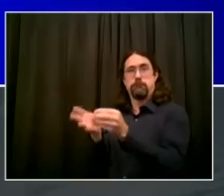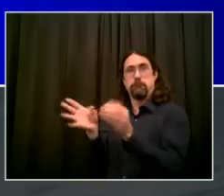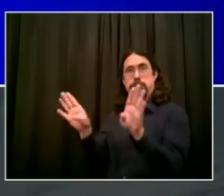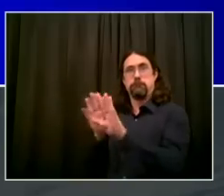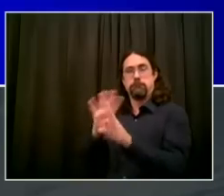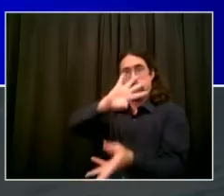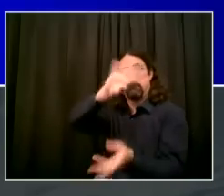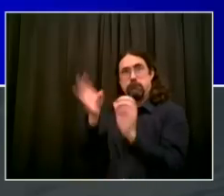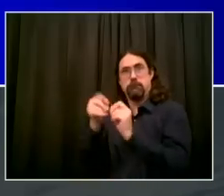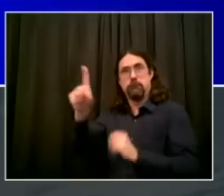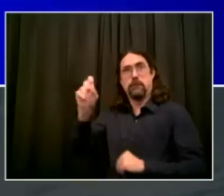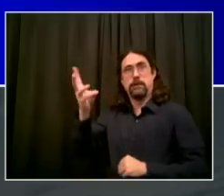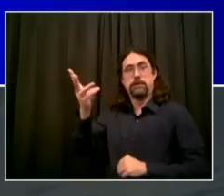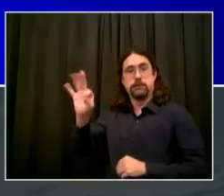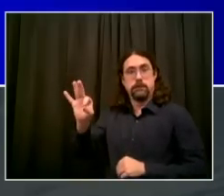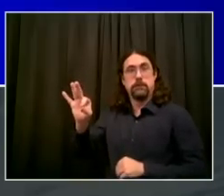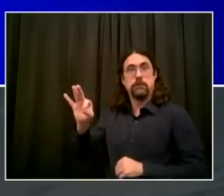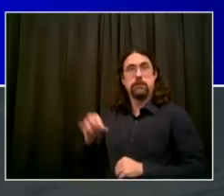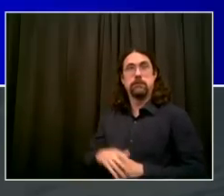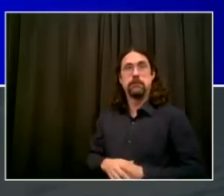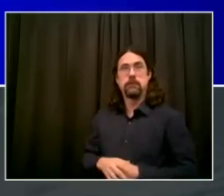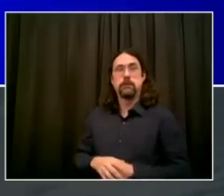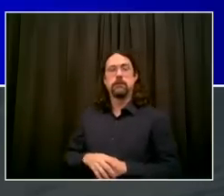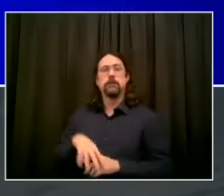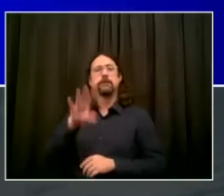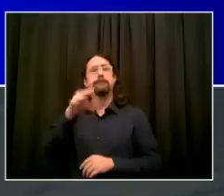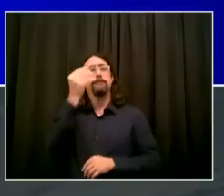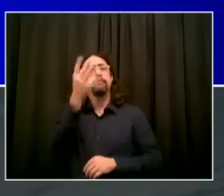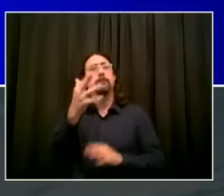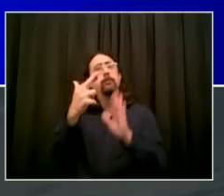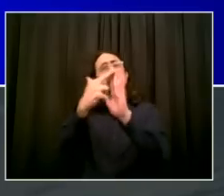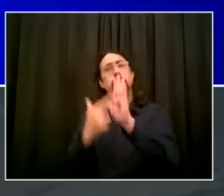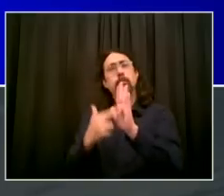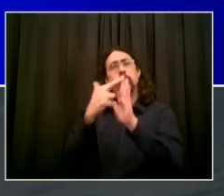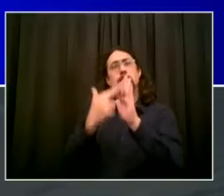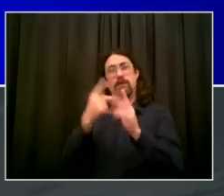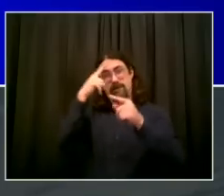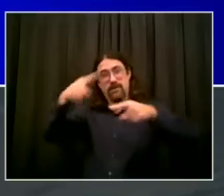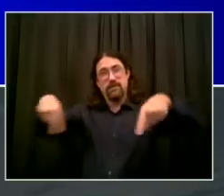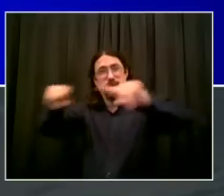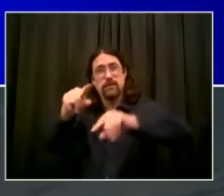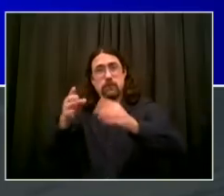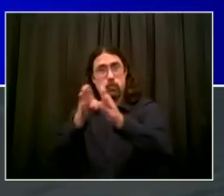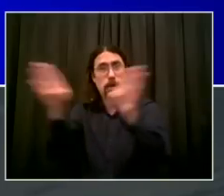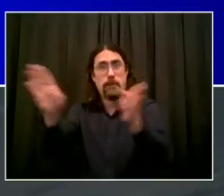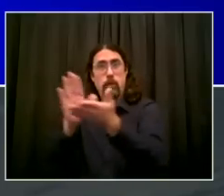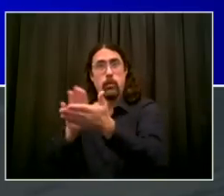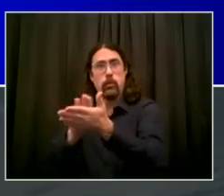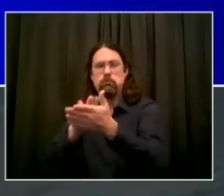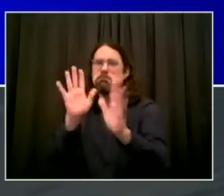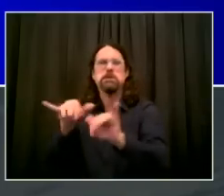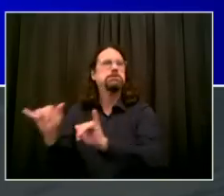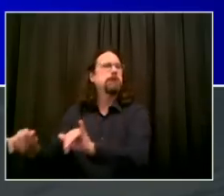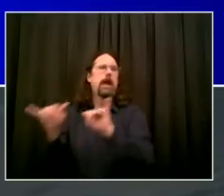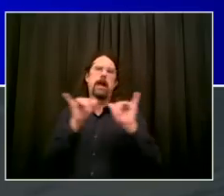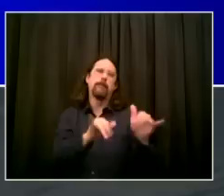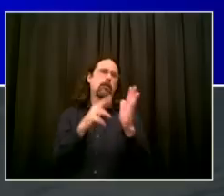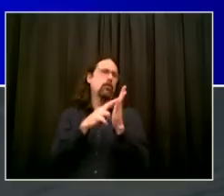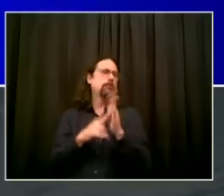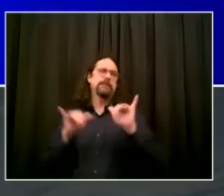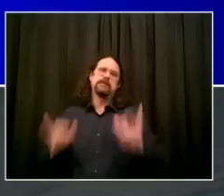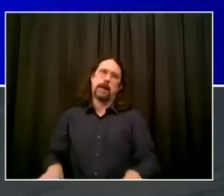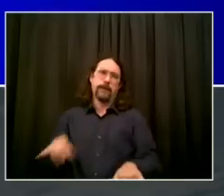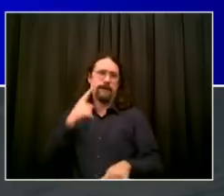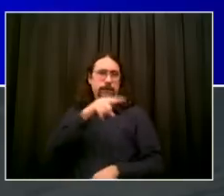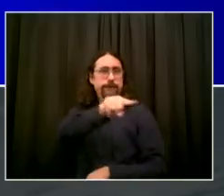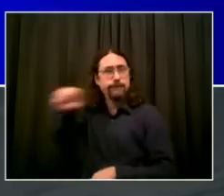2 weeks, there'll be a full evaluation. So the earliest we could talk about, and I emphasize the word earliest, for the schools that closed on